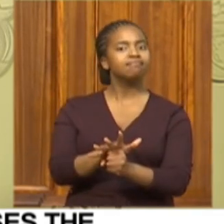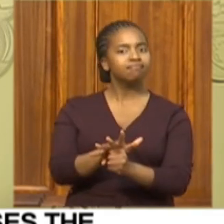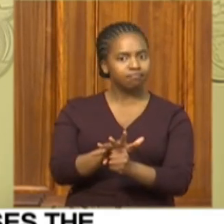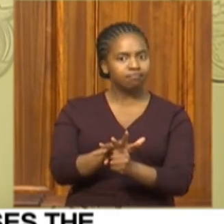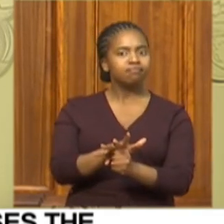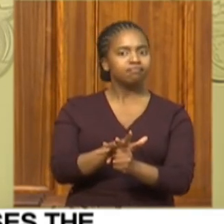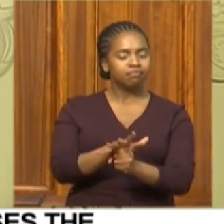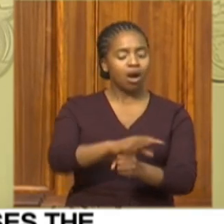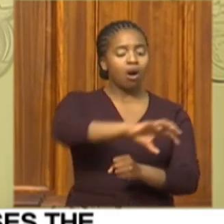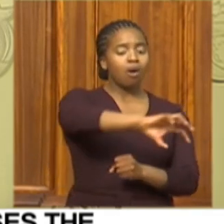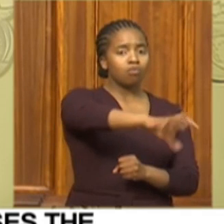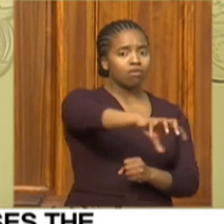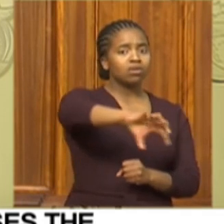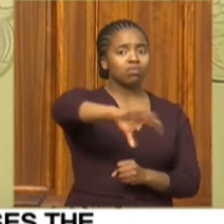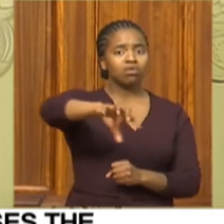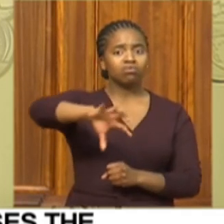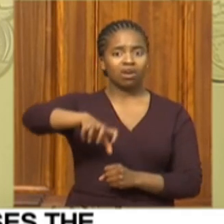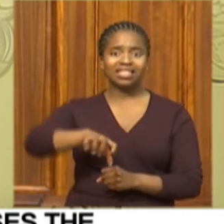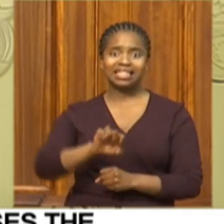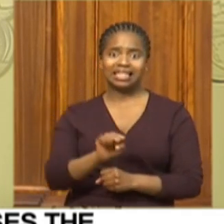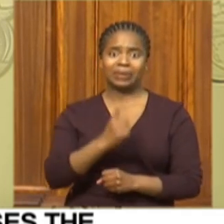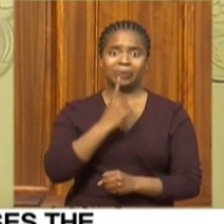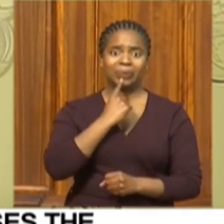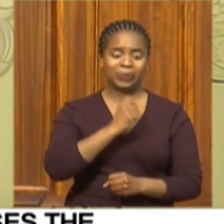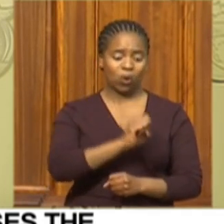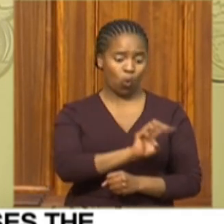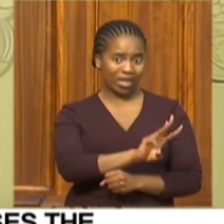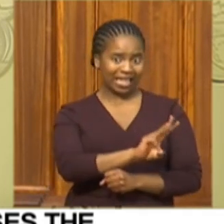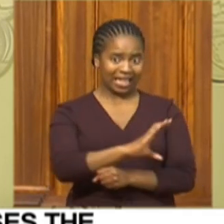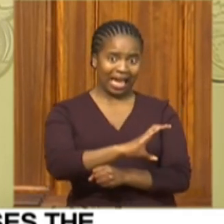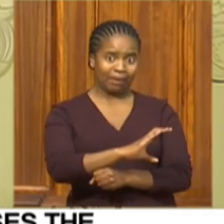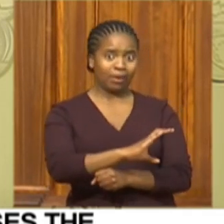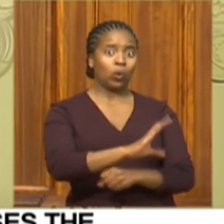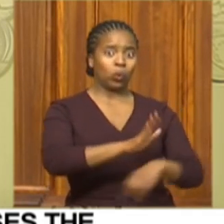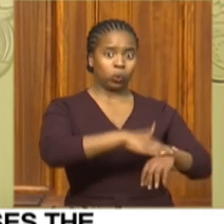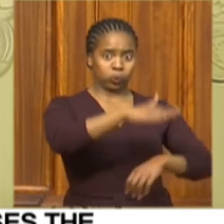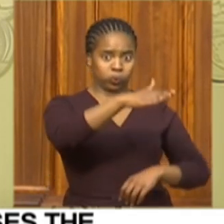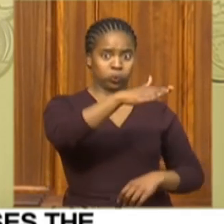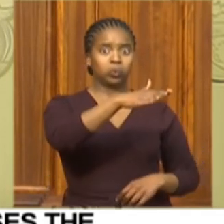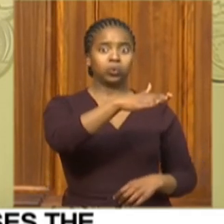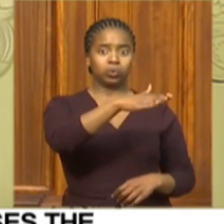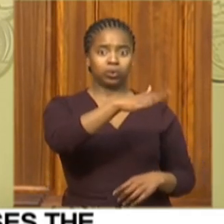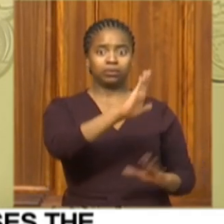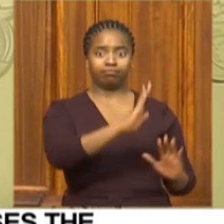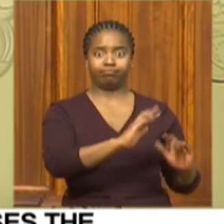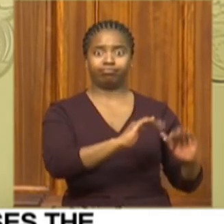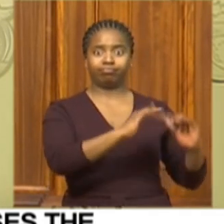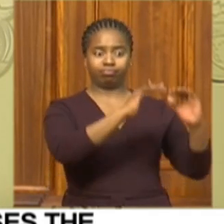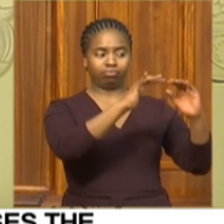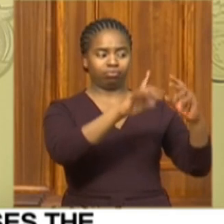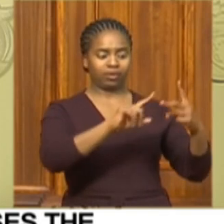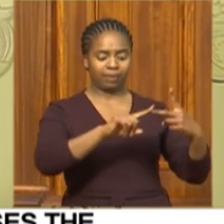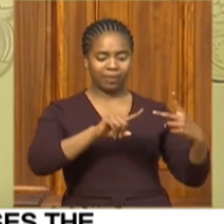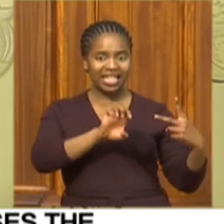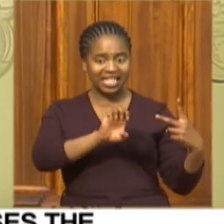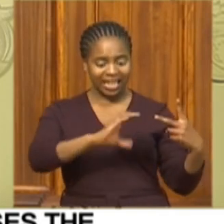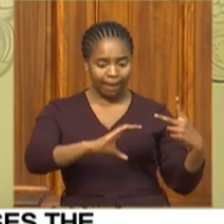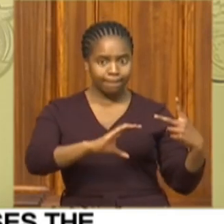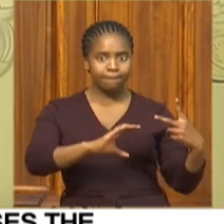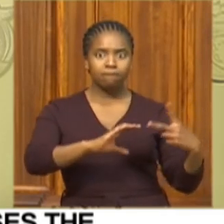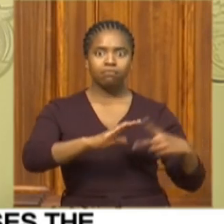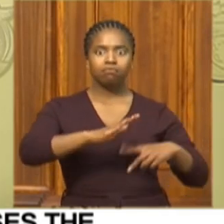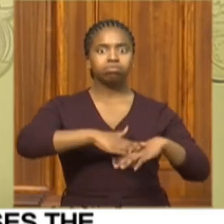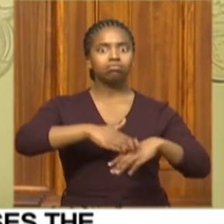several provinces, including the Western Cape, where it was highest, the Eastern Cape, where it kept rising,